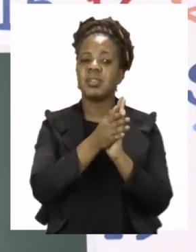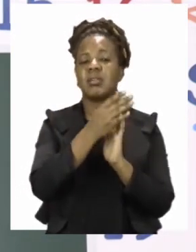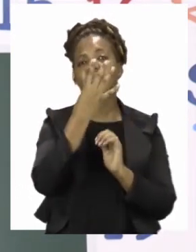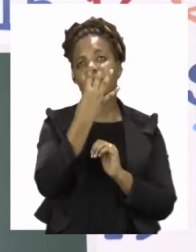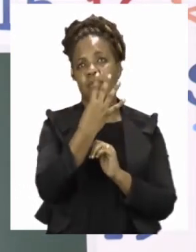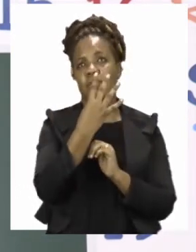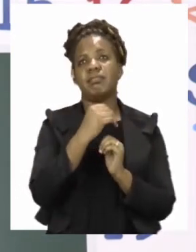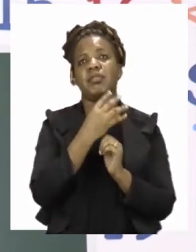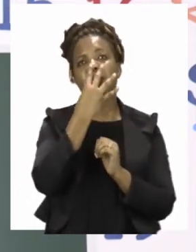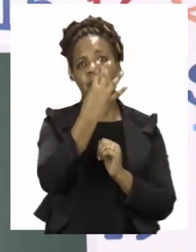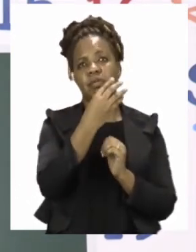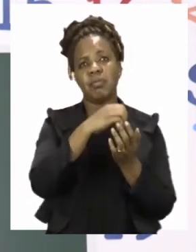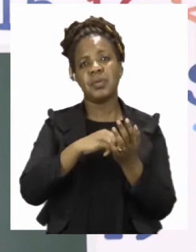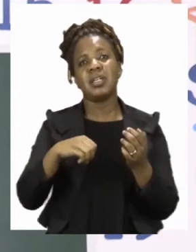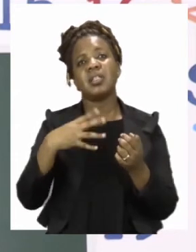13,